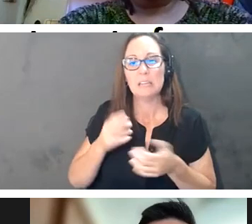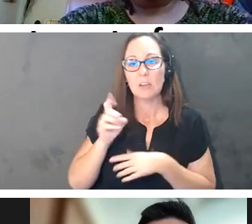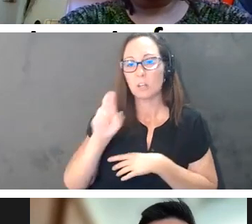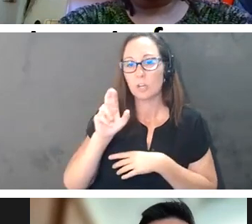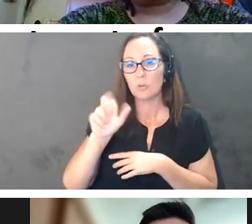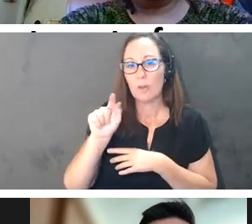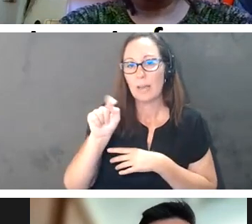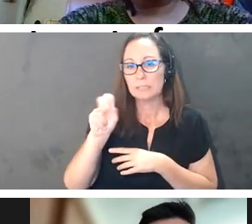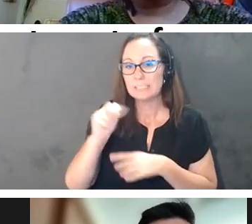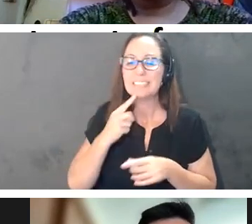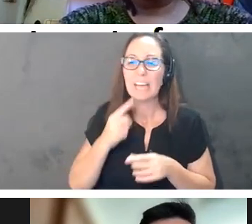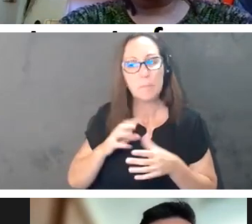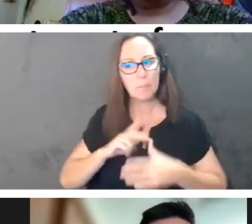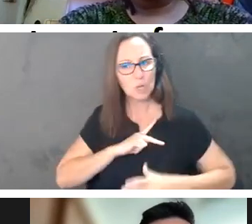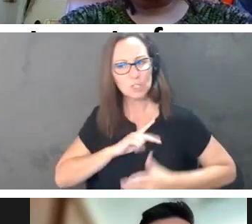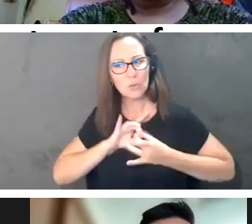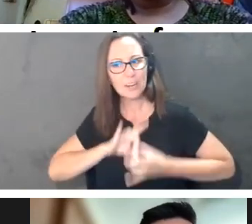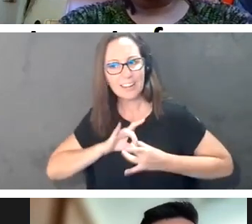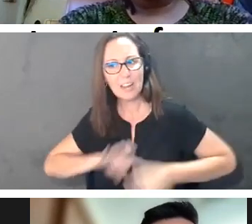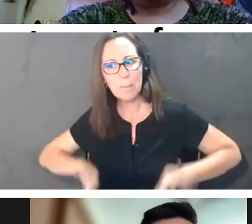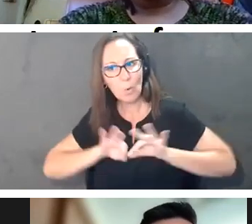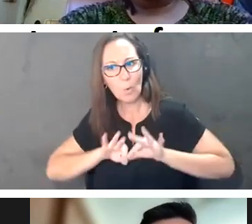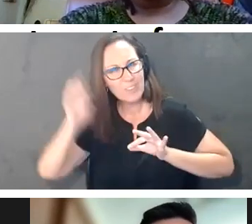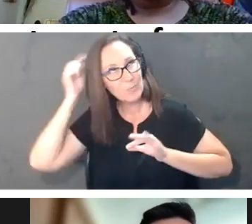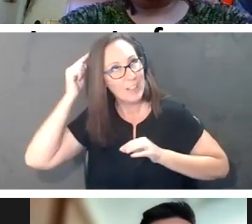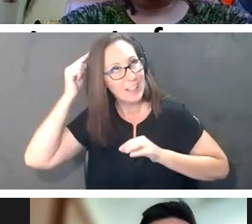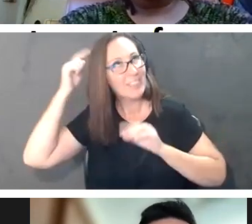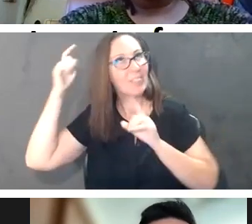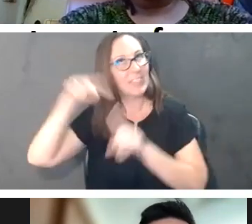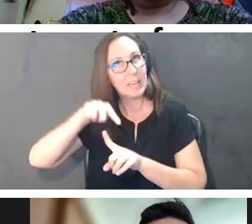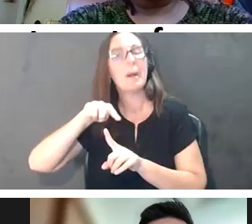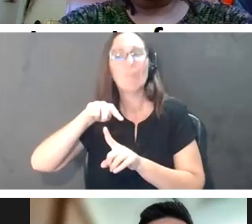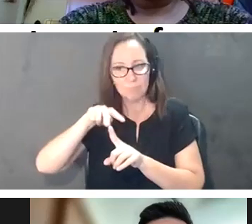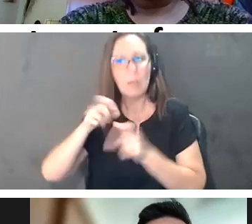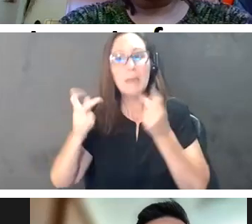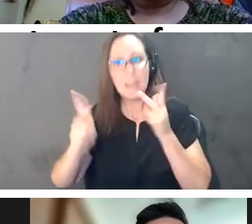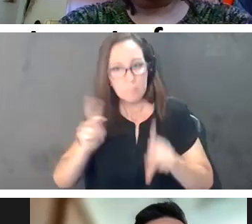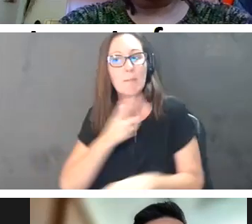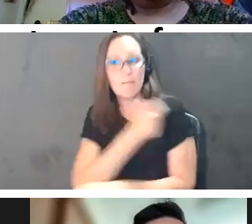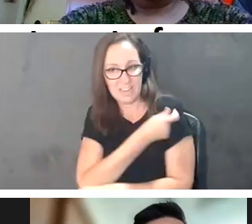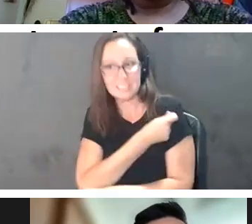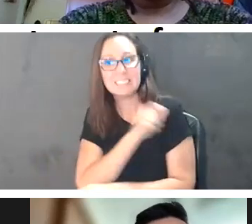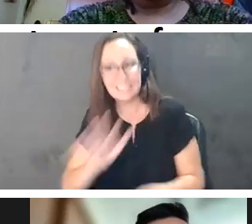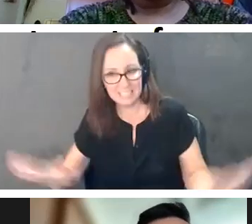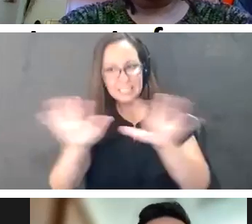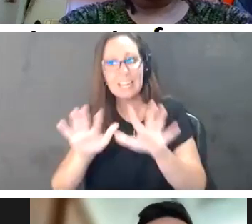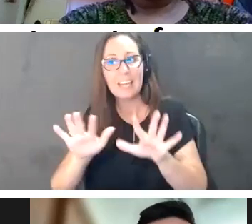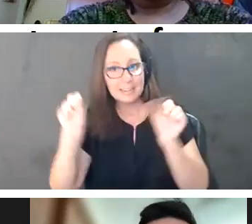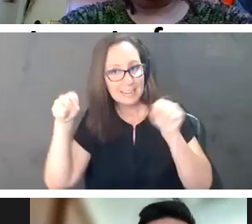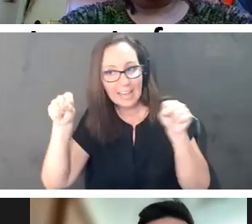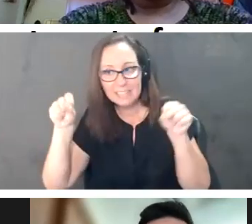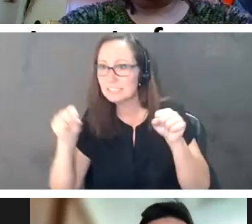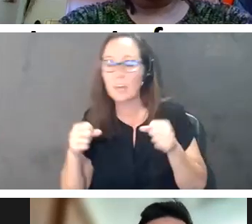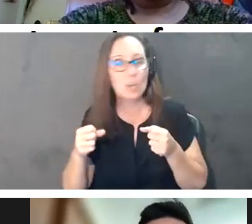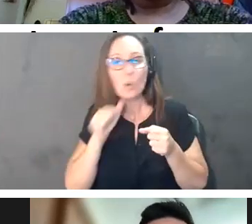is important. If you think about it, folks out there, at this point, many people have been vaccinated. So you don't have to listen